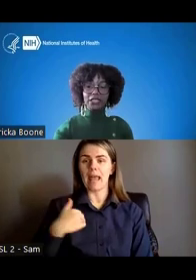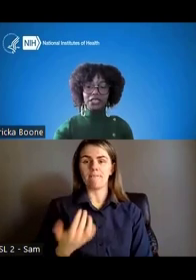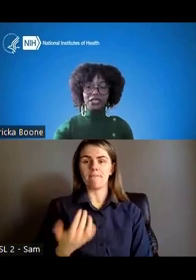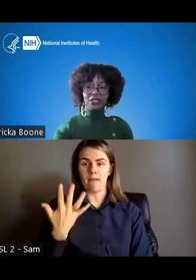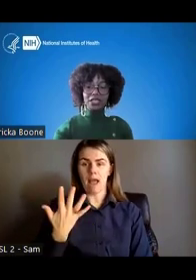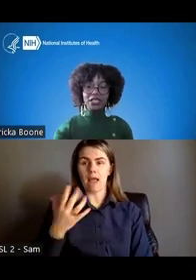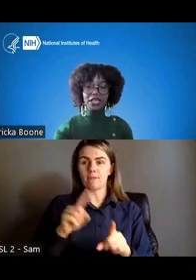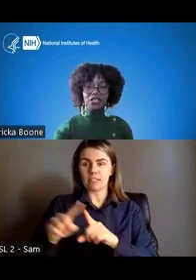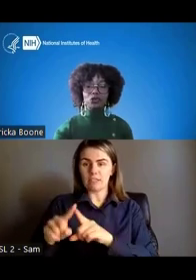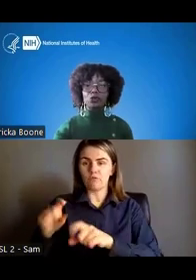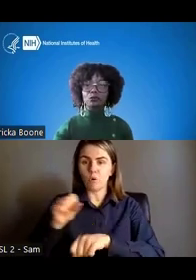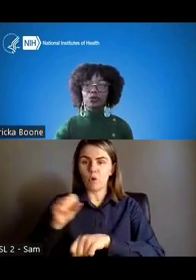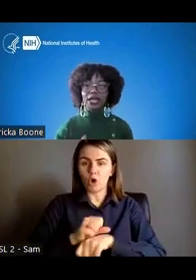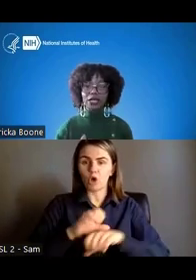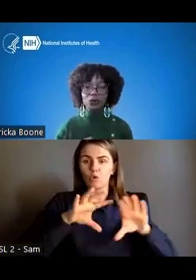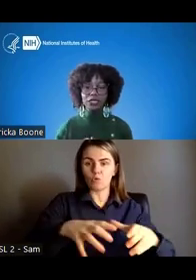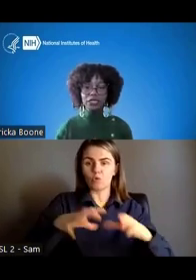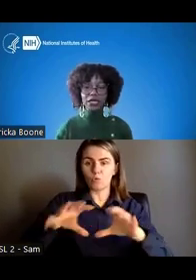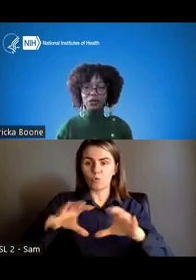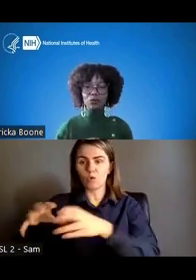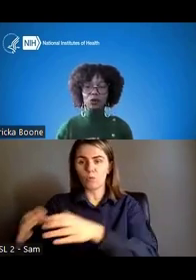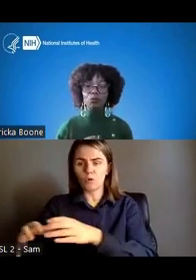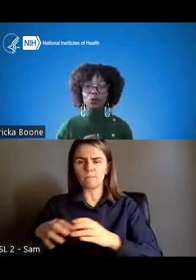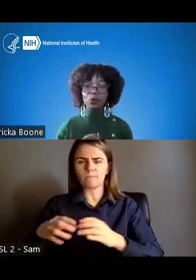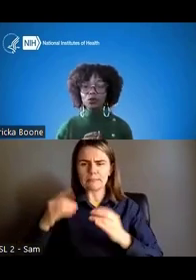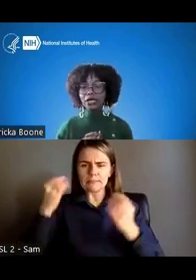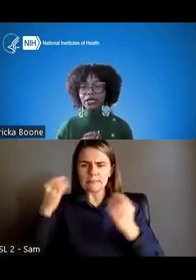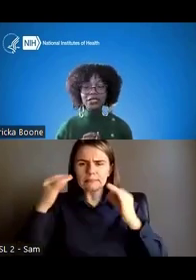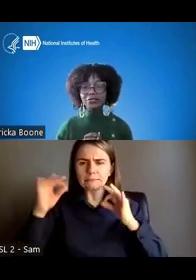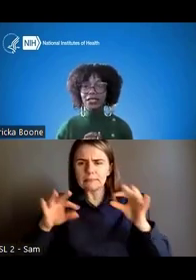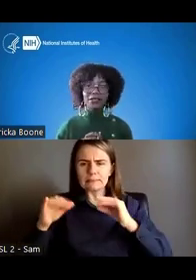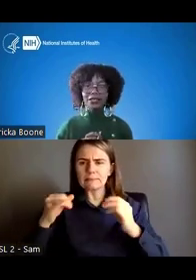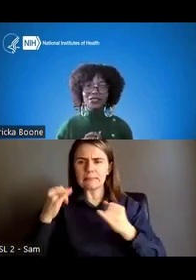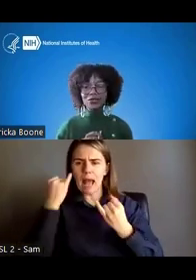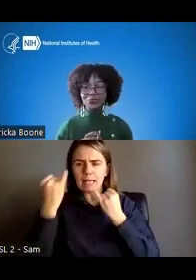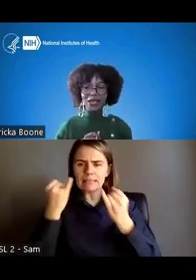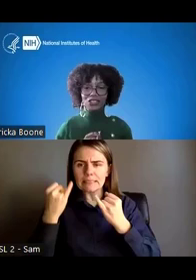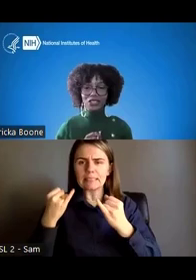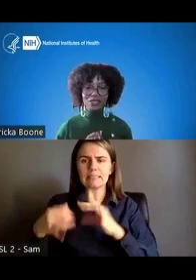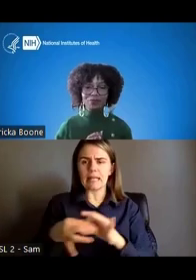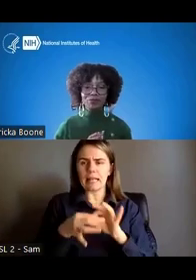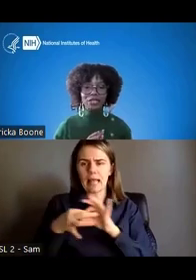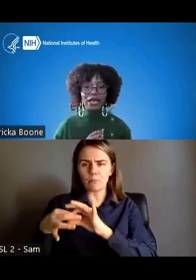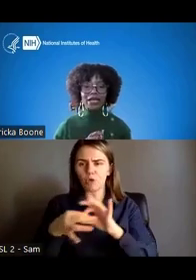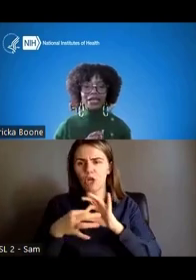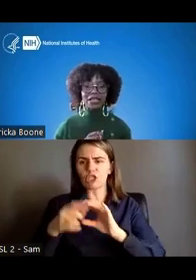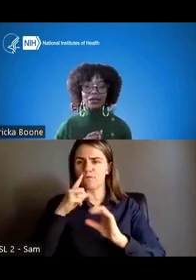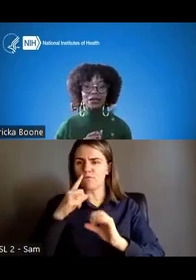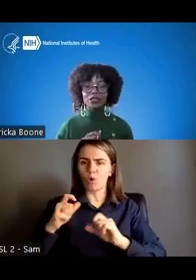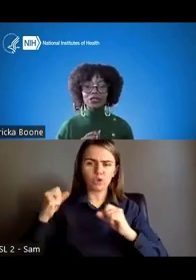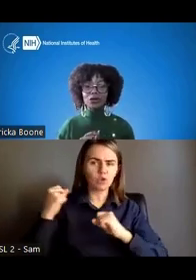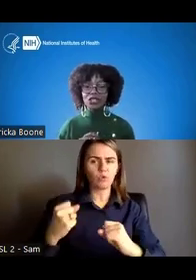each acting as a think tank to promote equity and promote bold ideas and catalyze new actions.